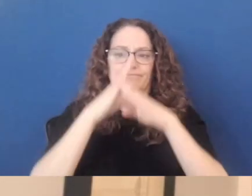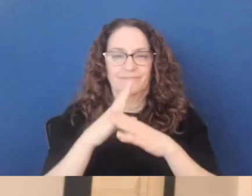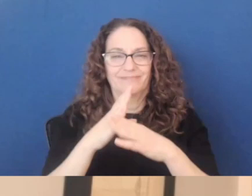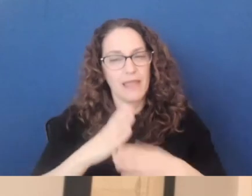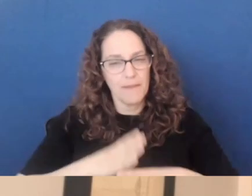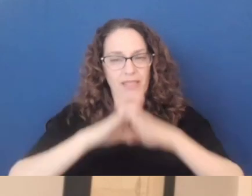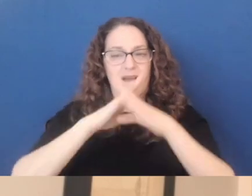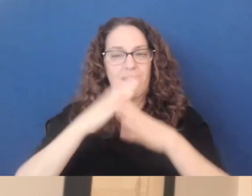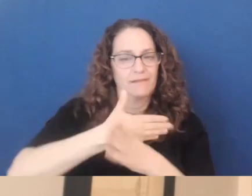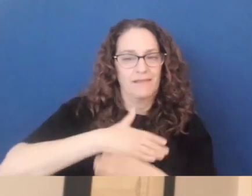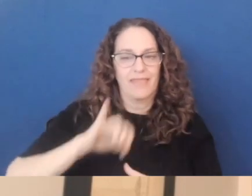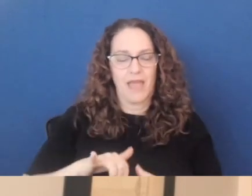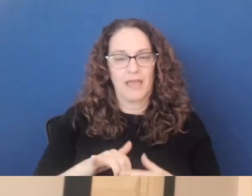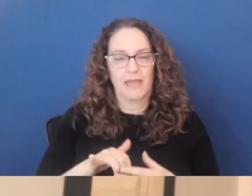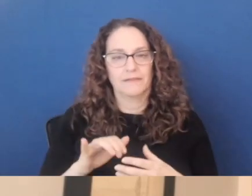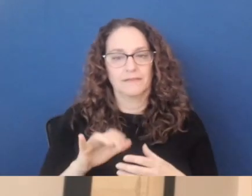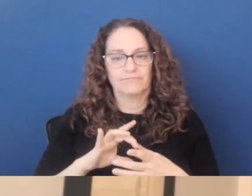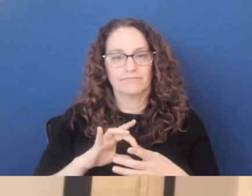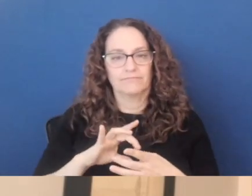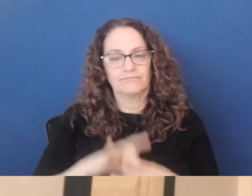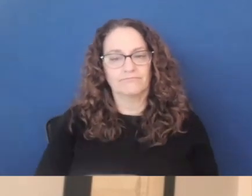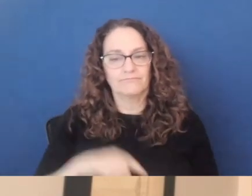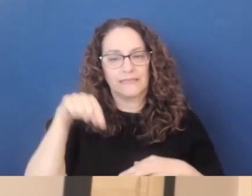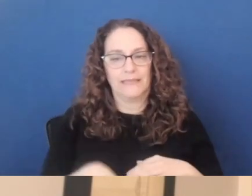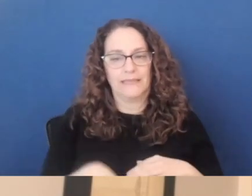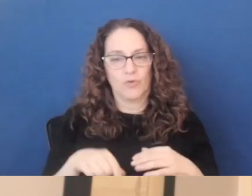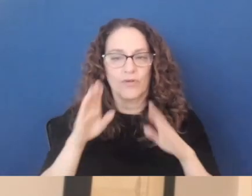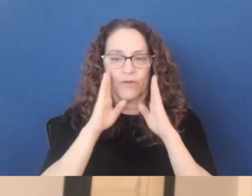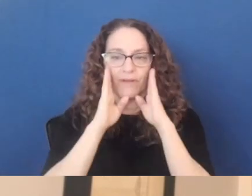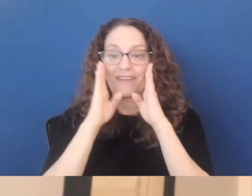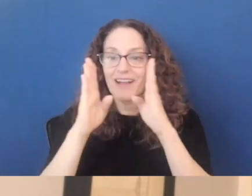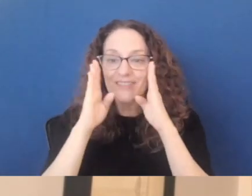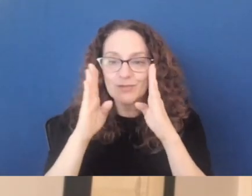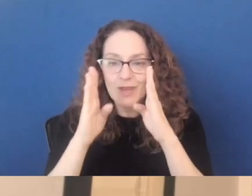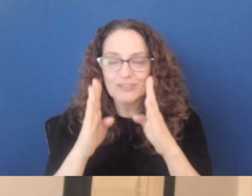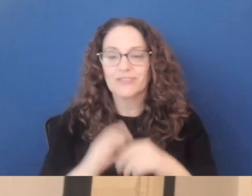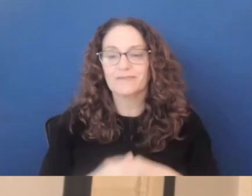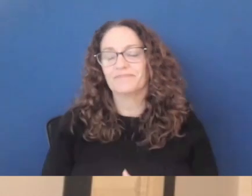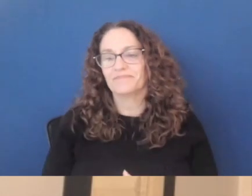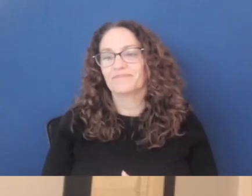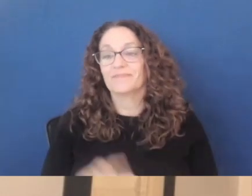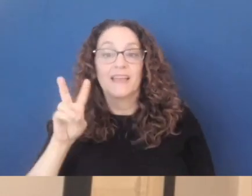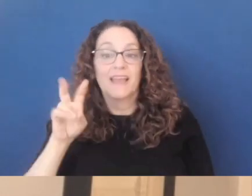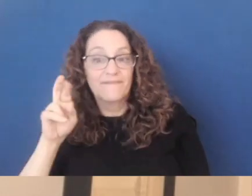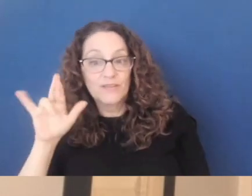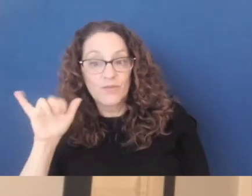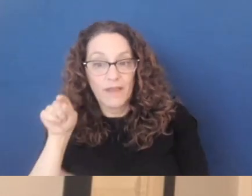their concentration. And do you have any let's see, Victoria actually ends